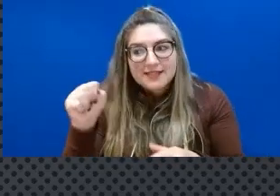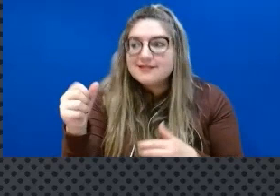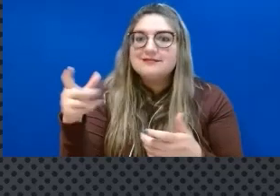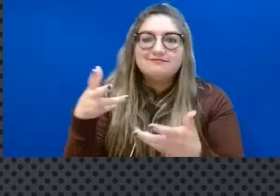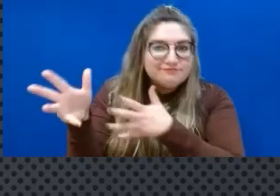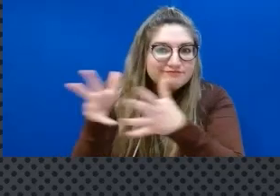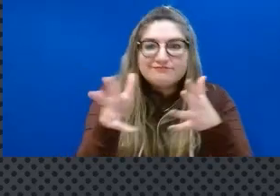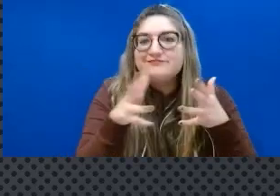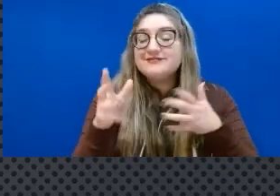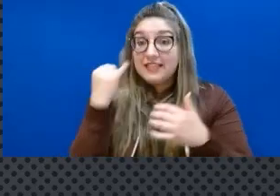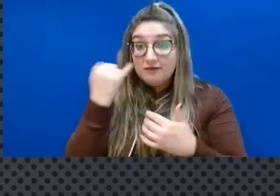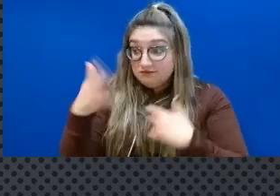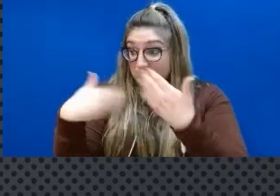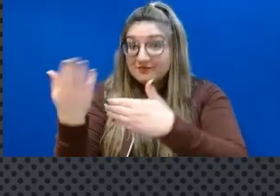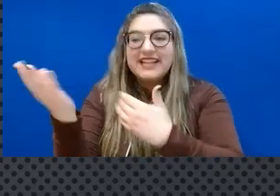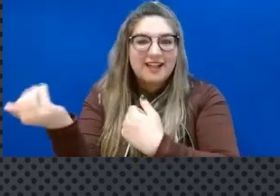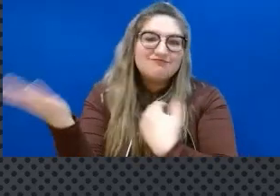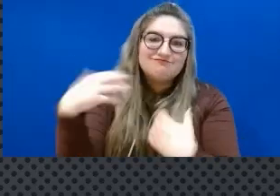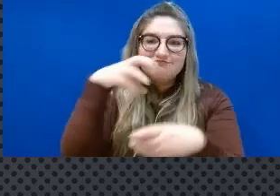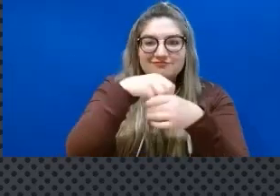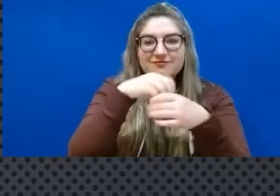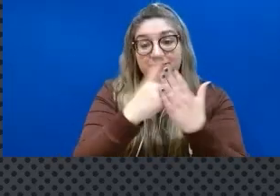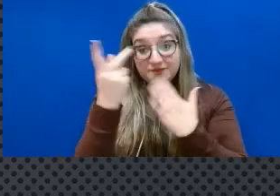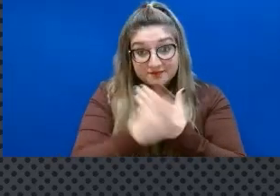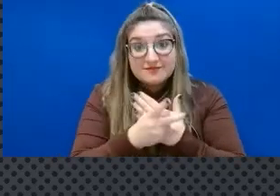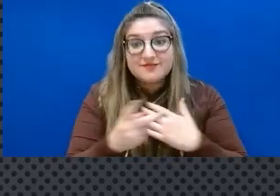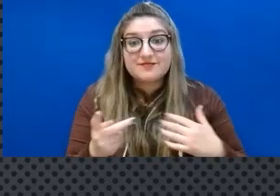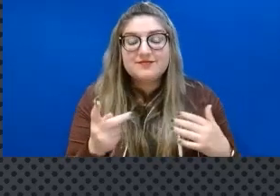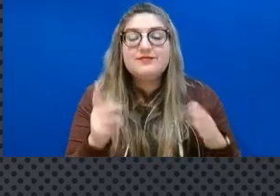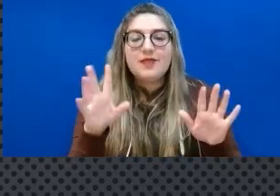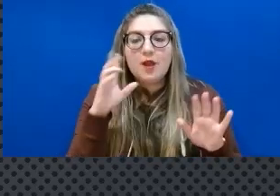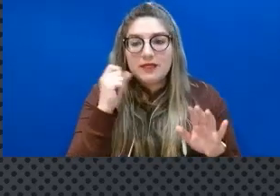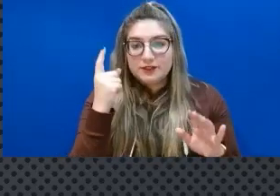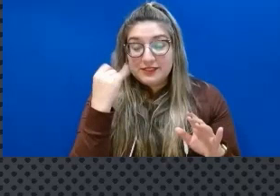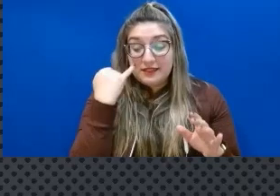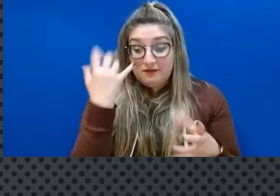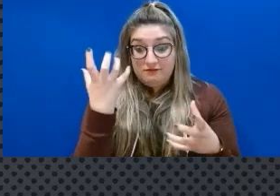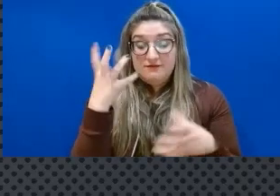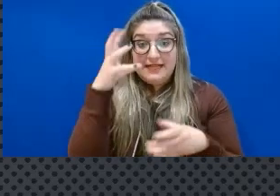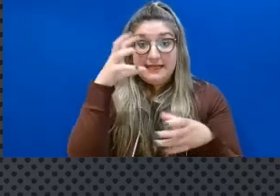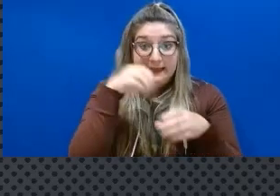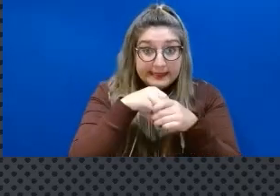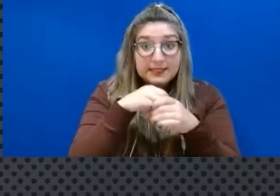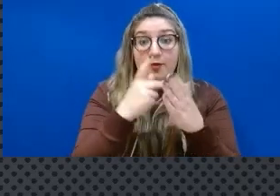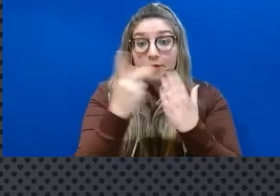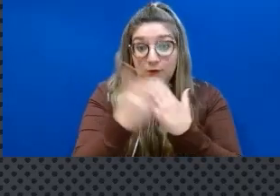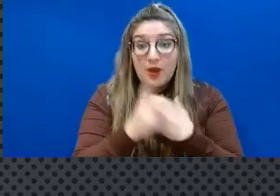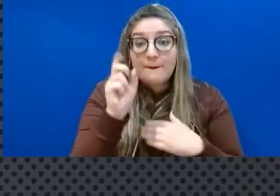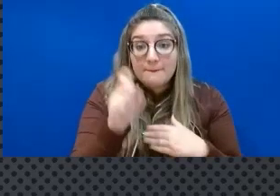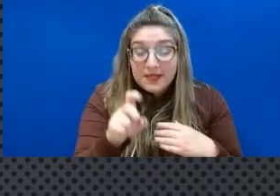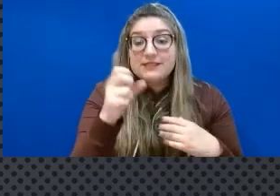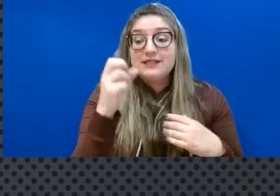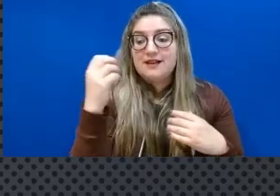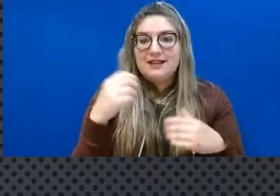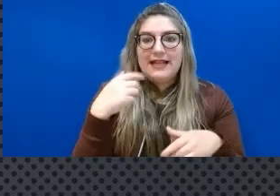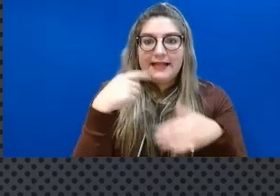we admit them into the program. To be in the program, you have to be enrolled in 12 units per semester. You have to have